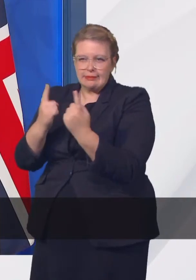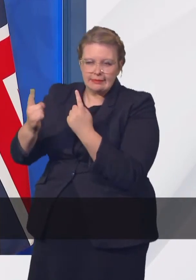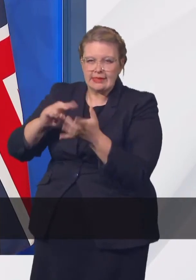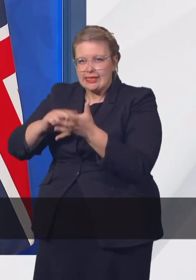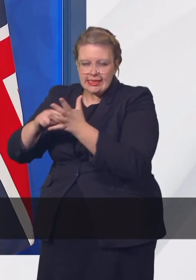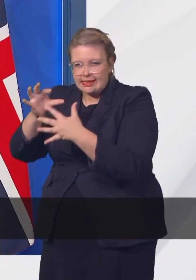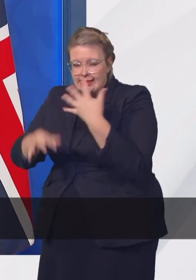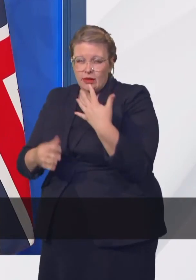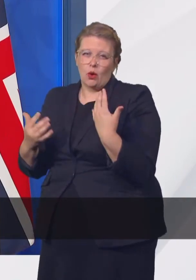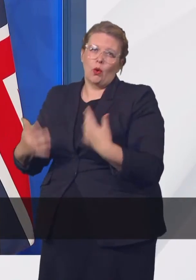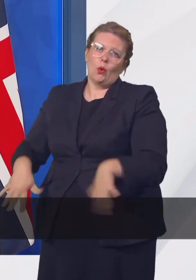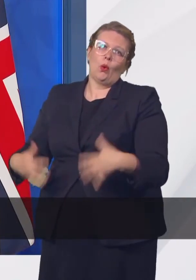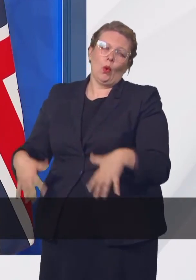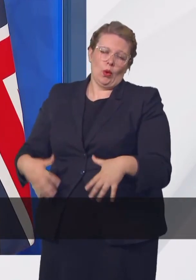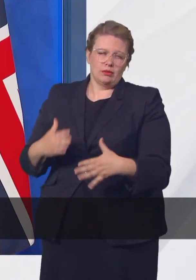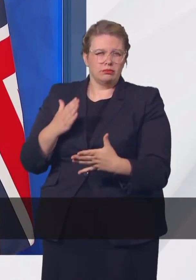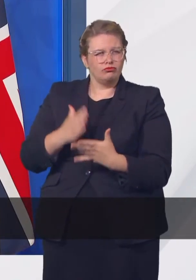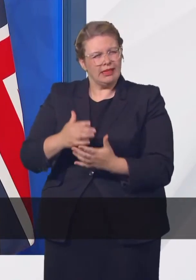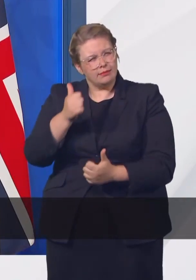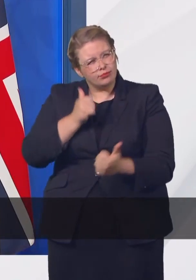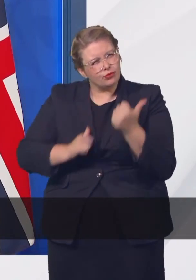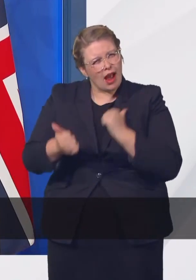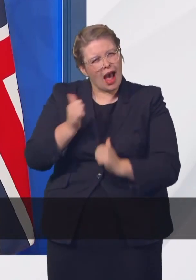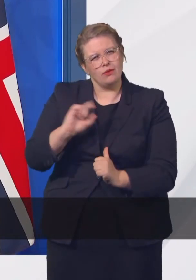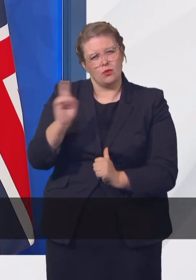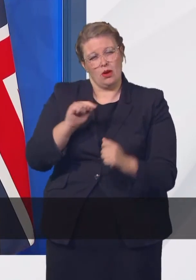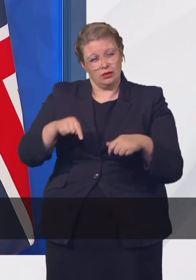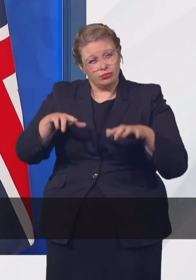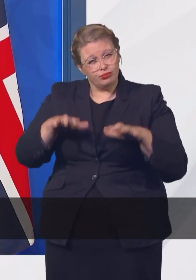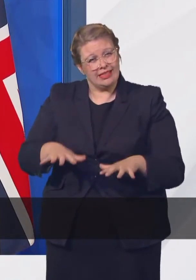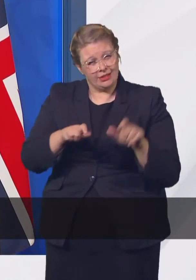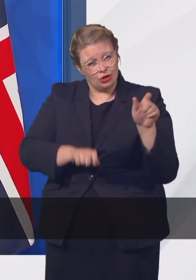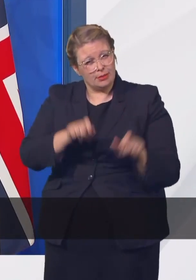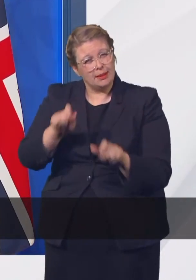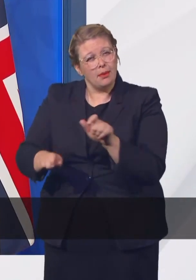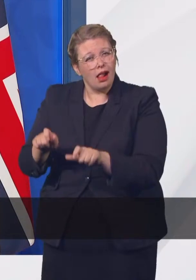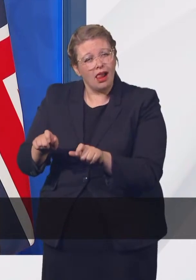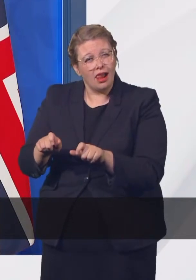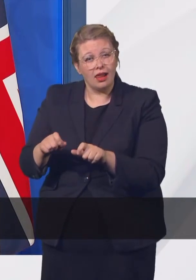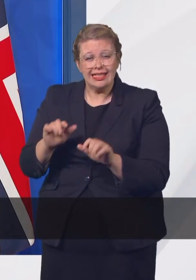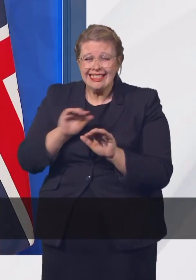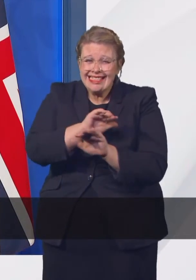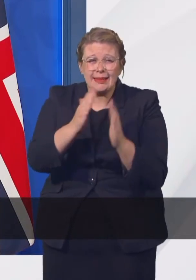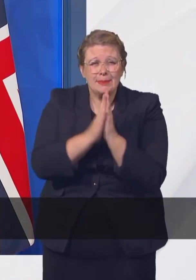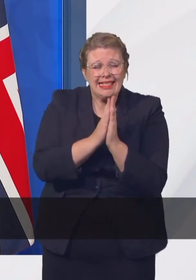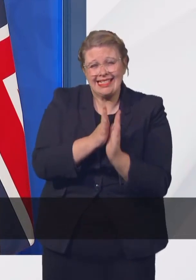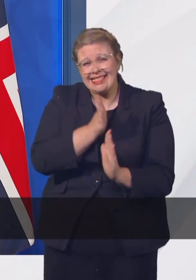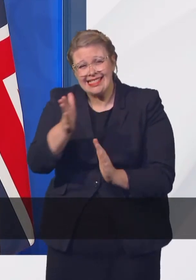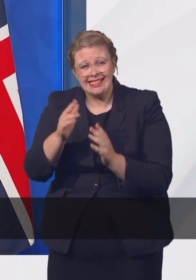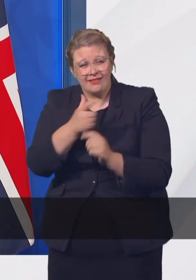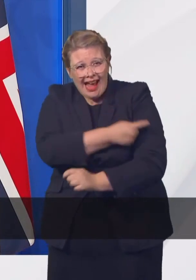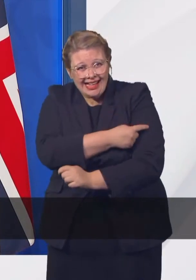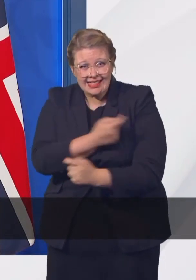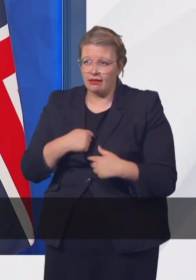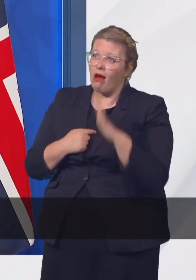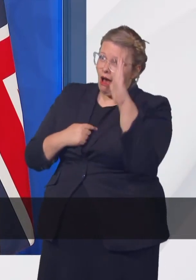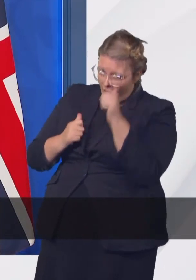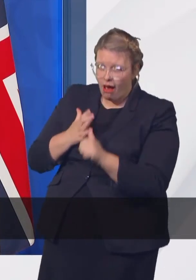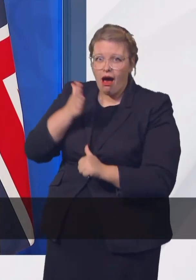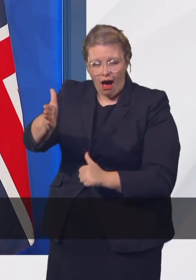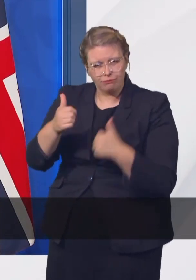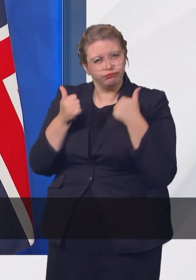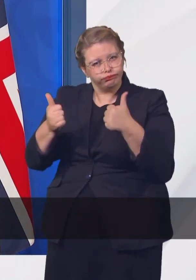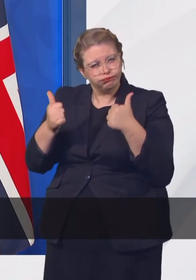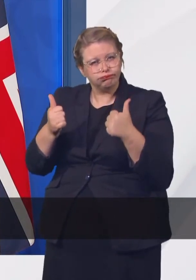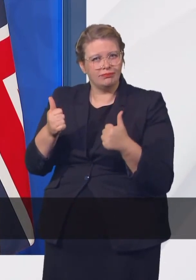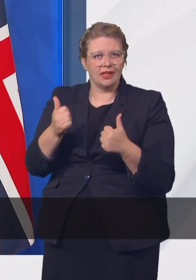came, the whole nation who's been asked has effectively stepped forward. Because this vaccination